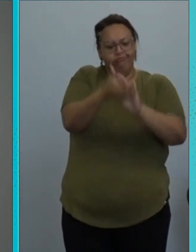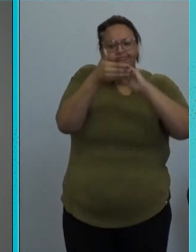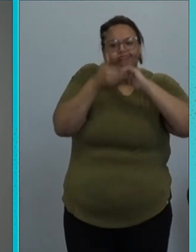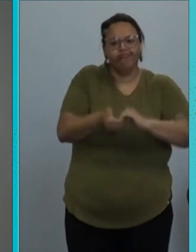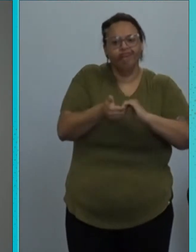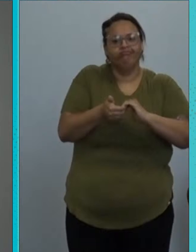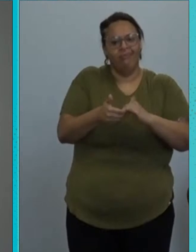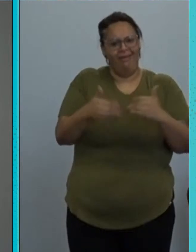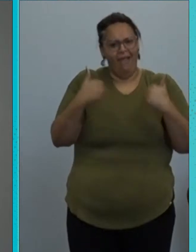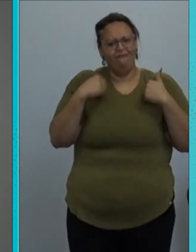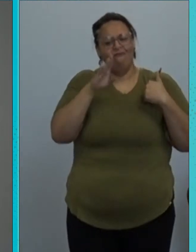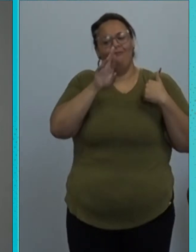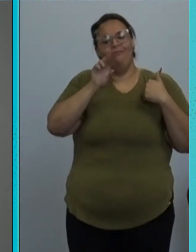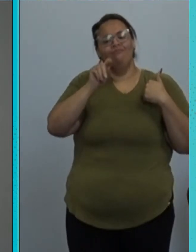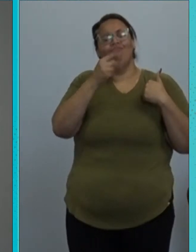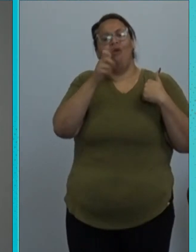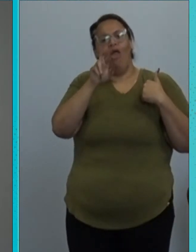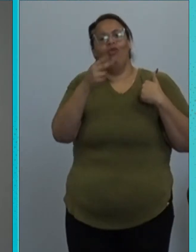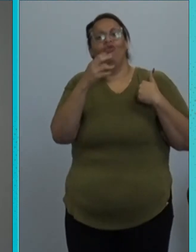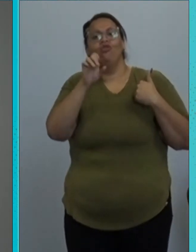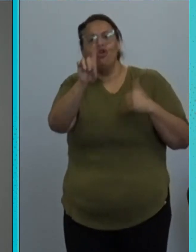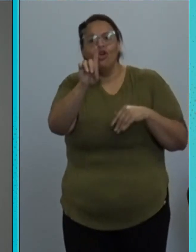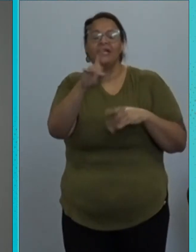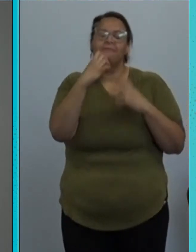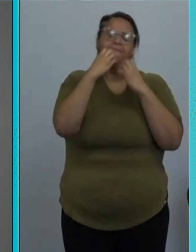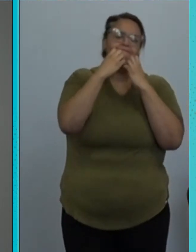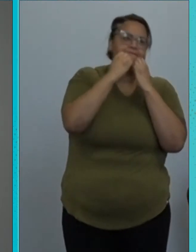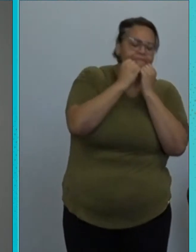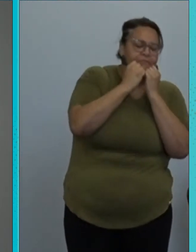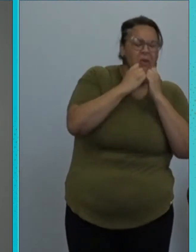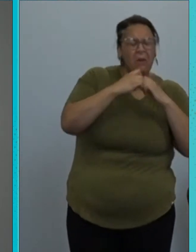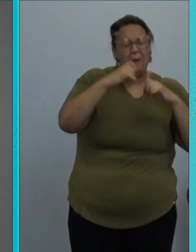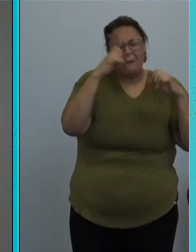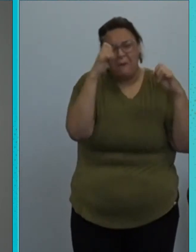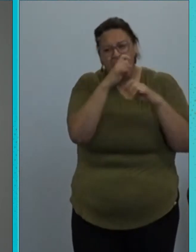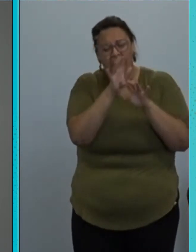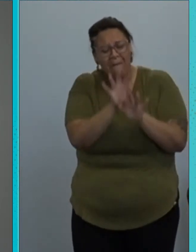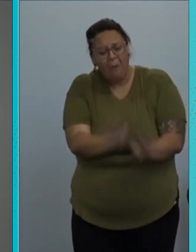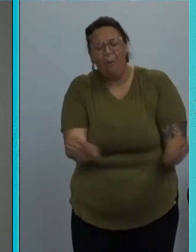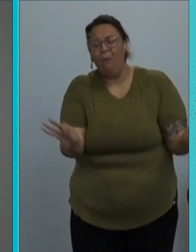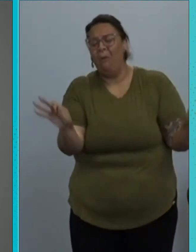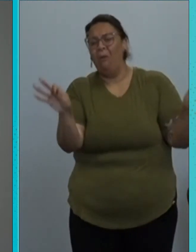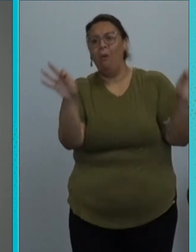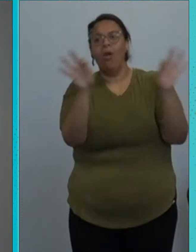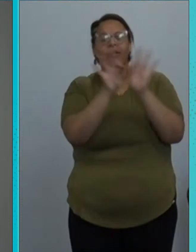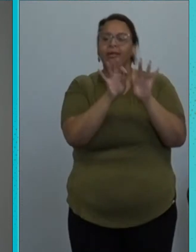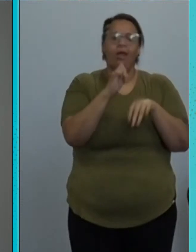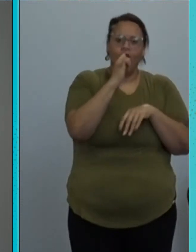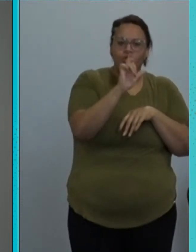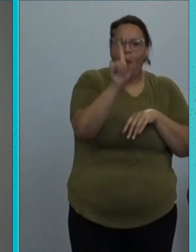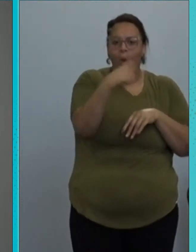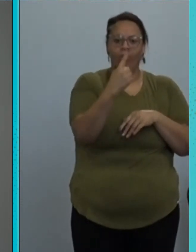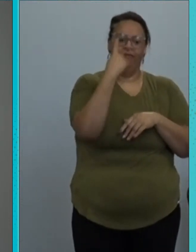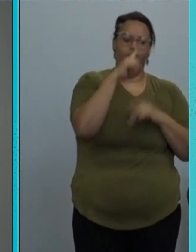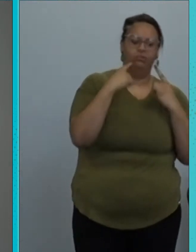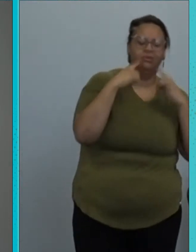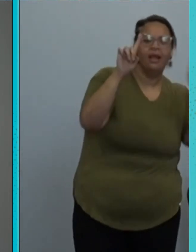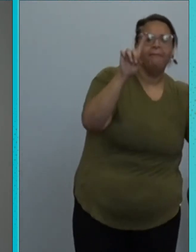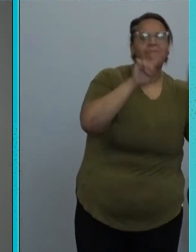brotherhood that was so crucial to not only their success, but